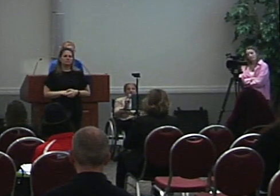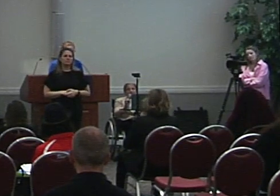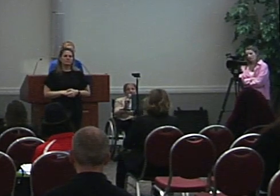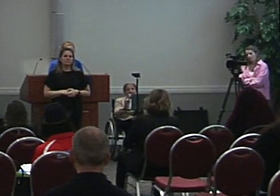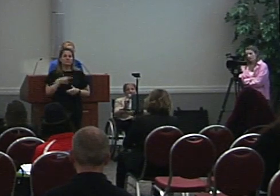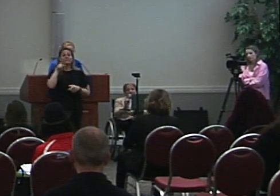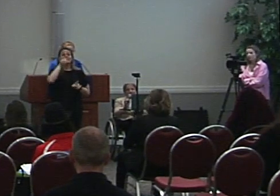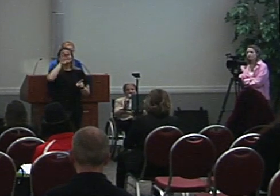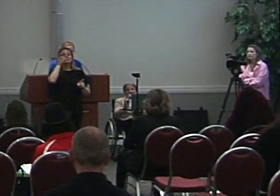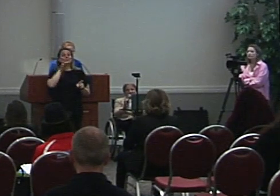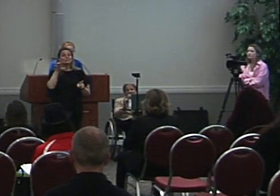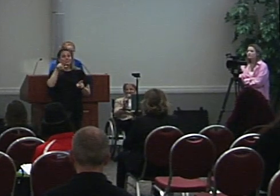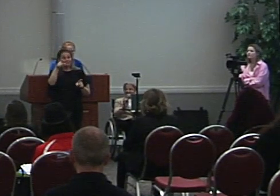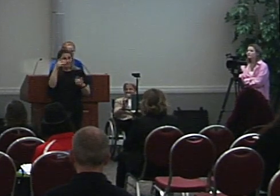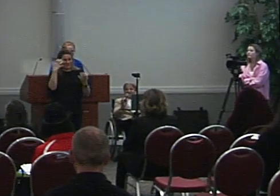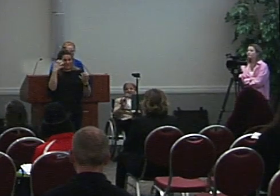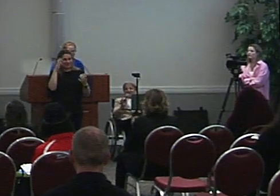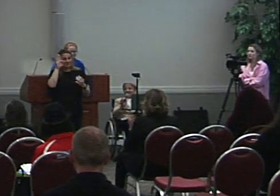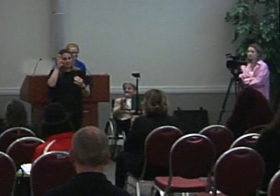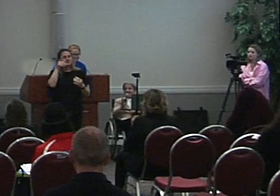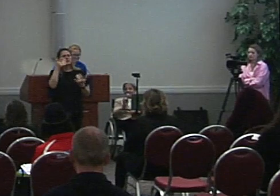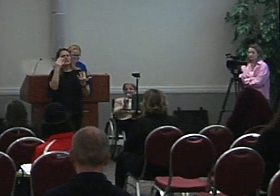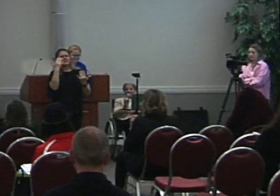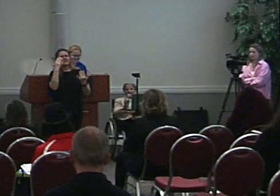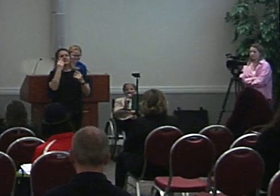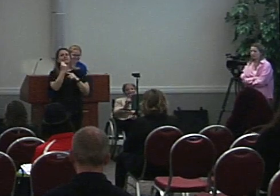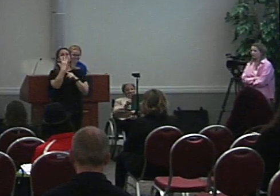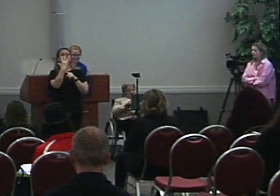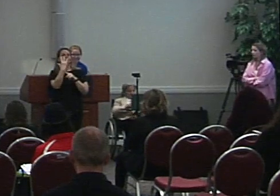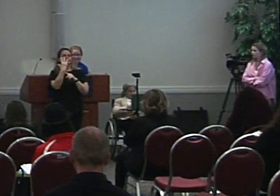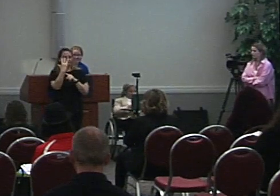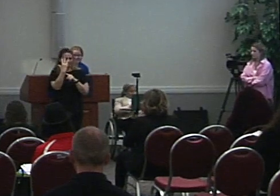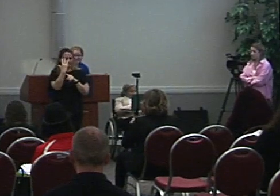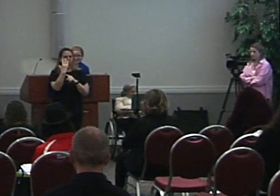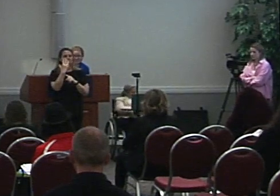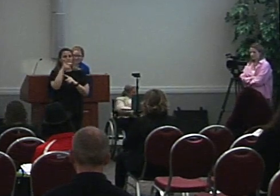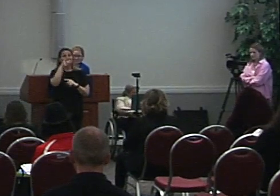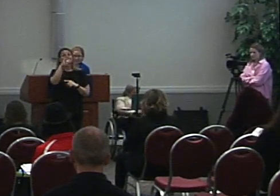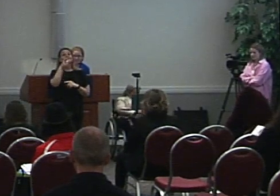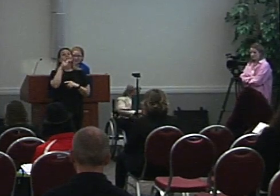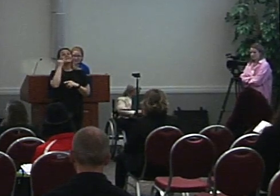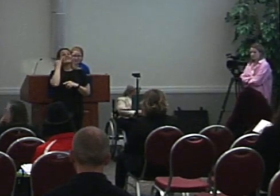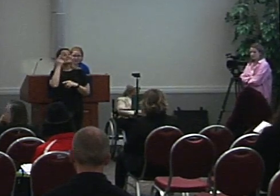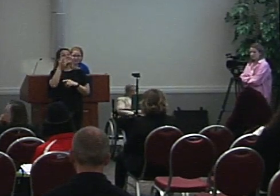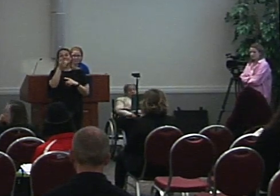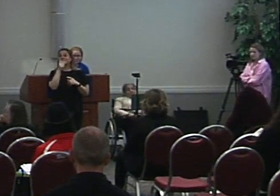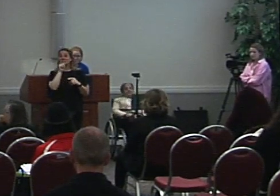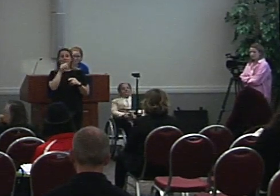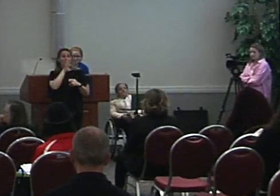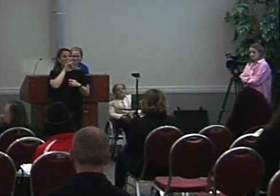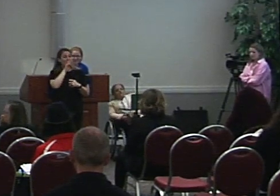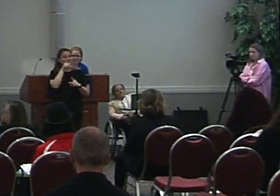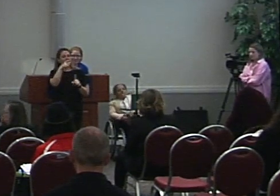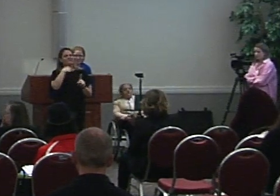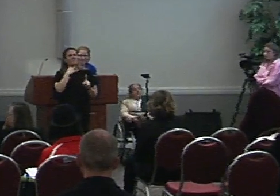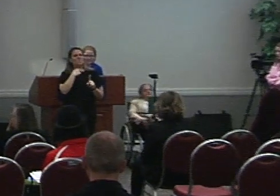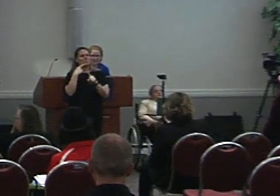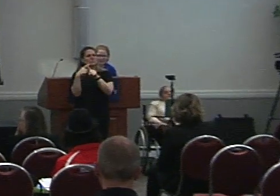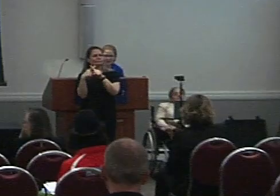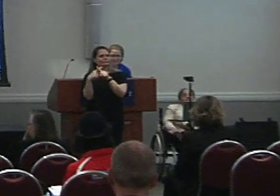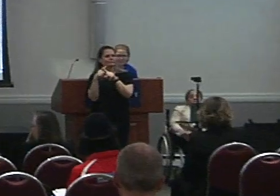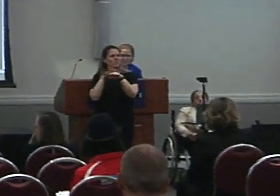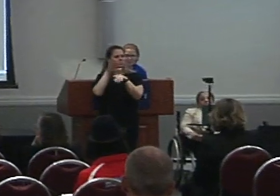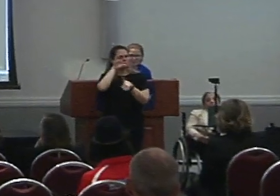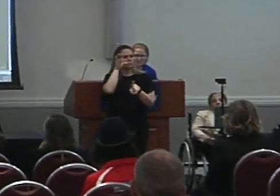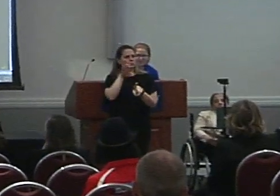to increase accessibility. I'm going to kick it off to Andrea. Thank you. If you are in the room and you would like to